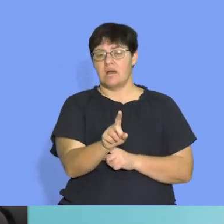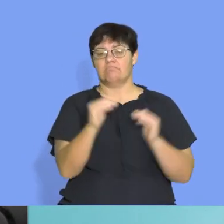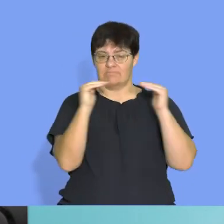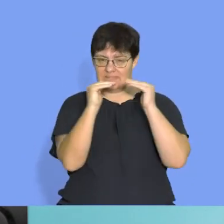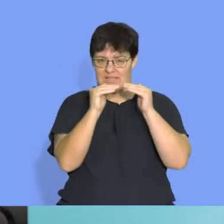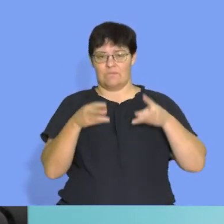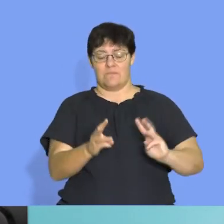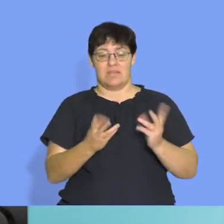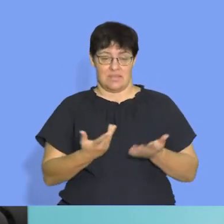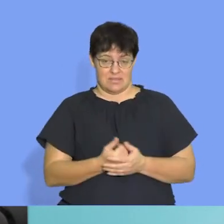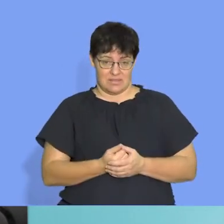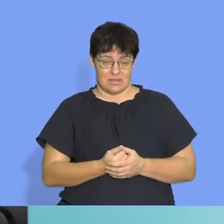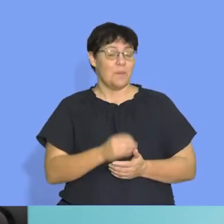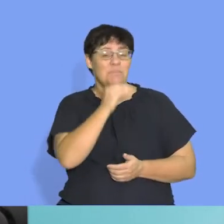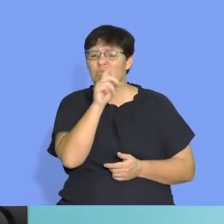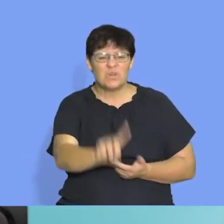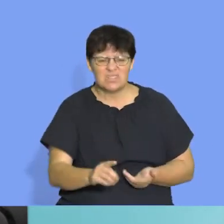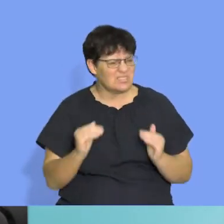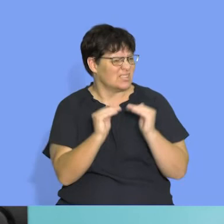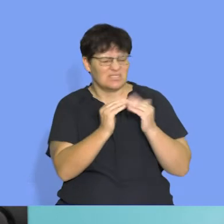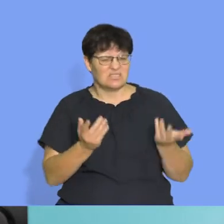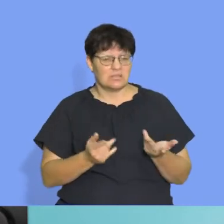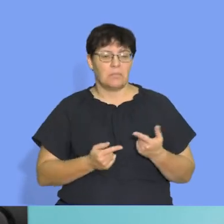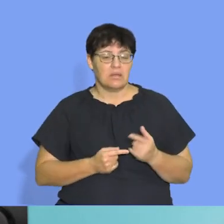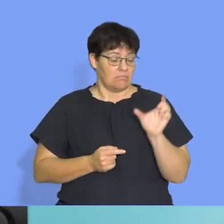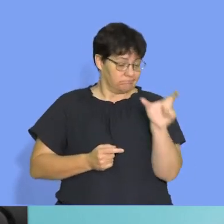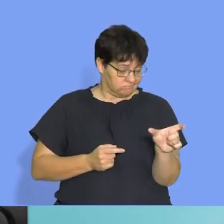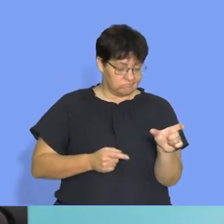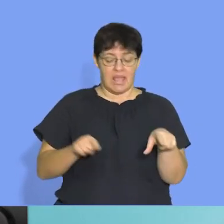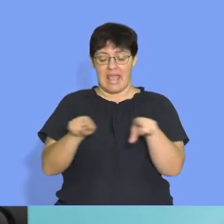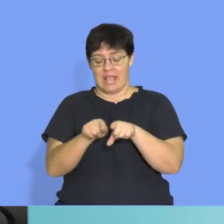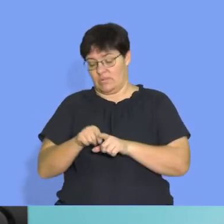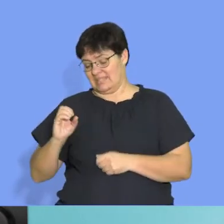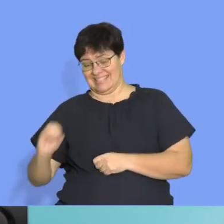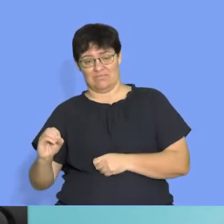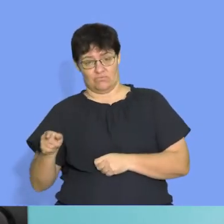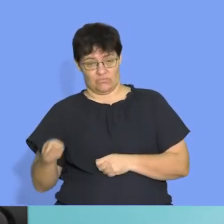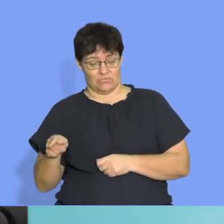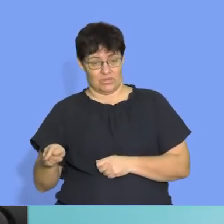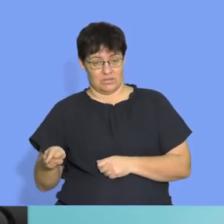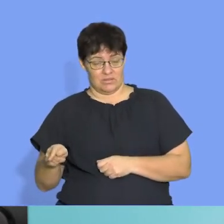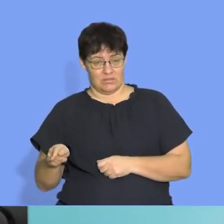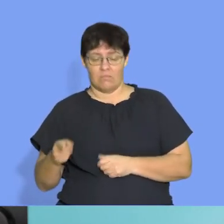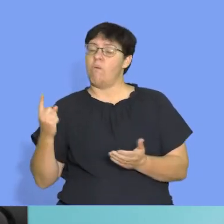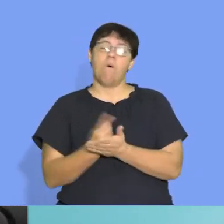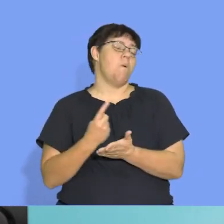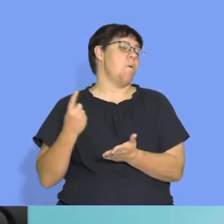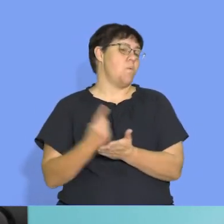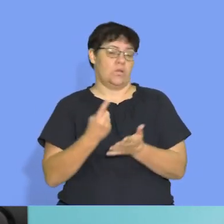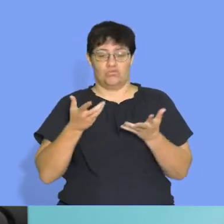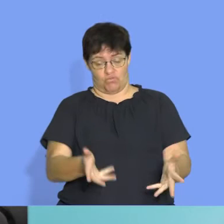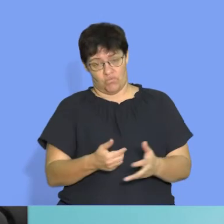standard form. Standard form means everything on one side and one side equal to 0 at all